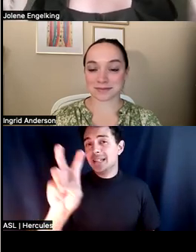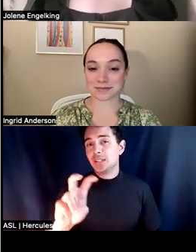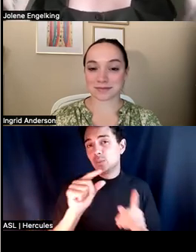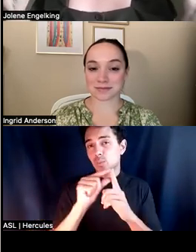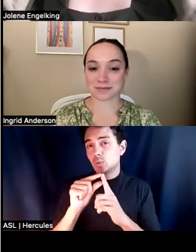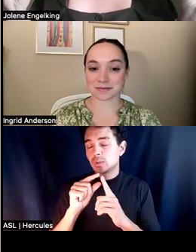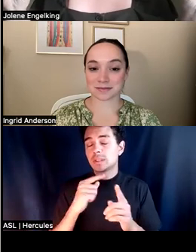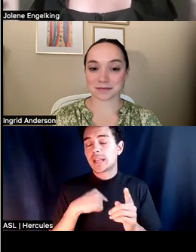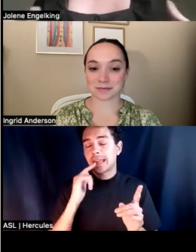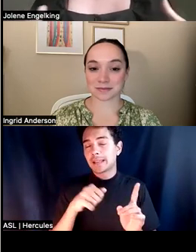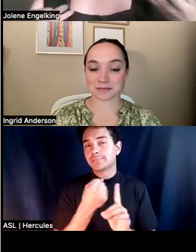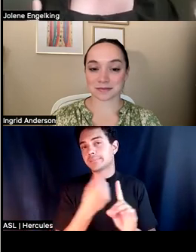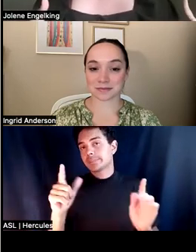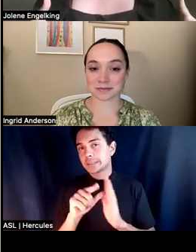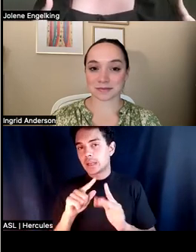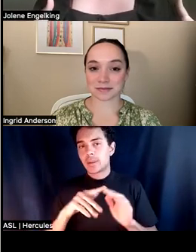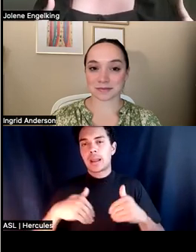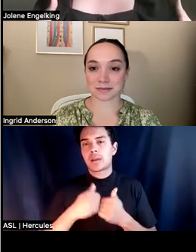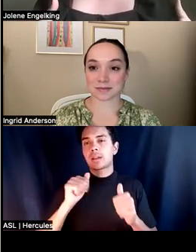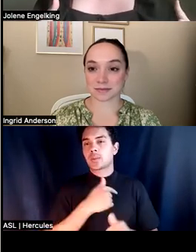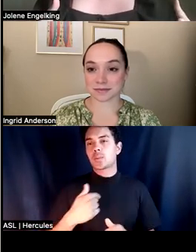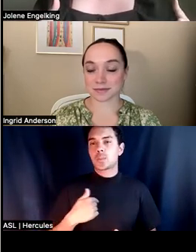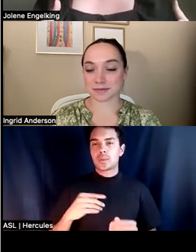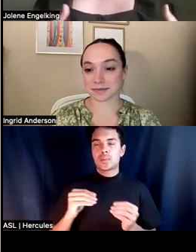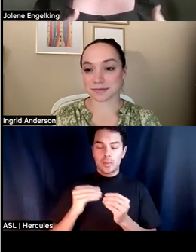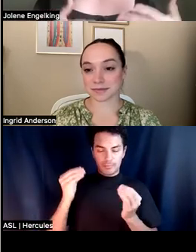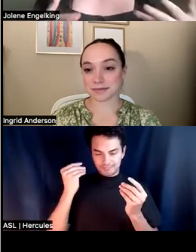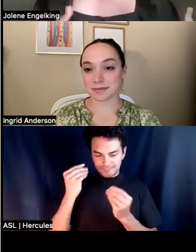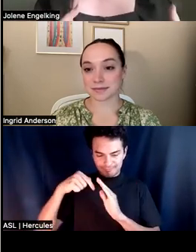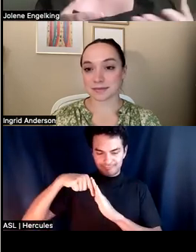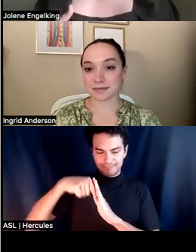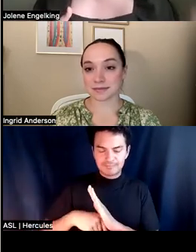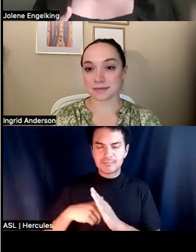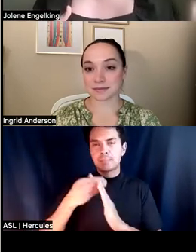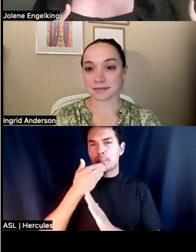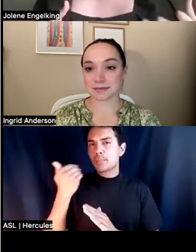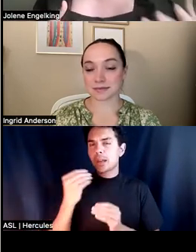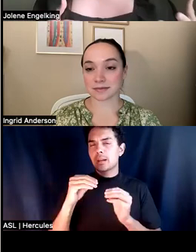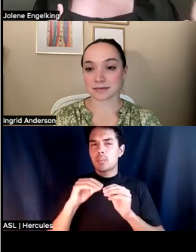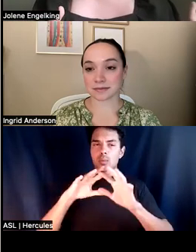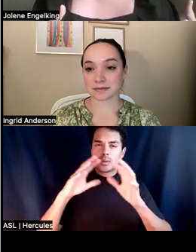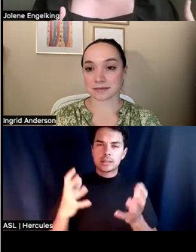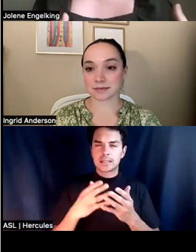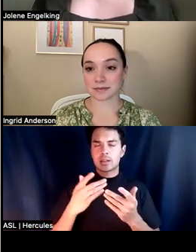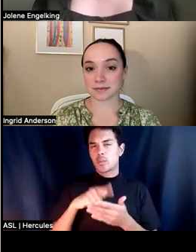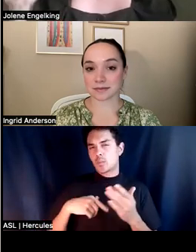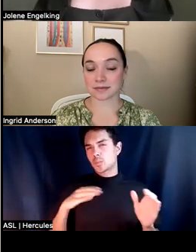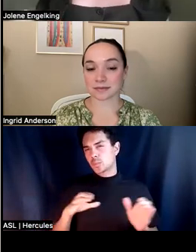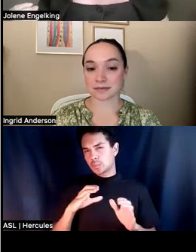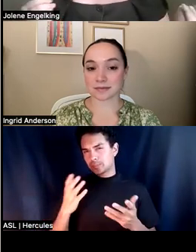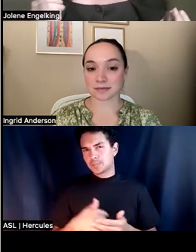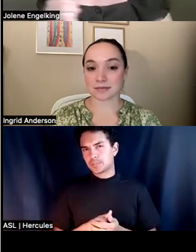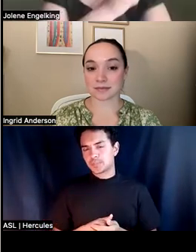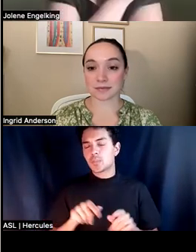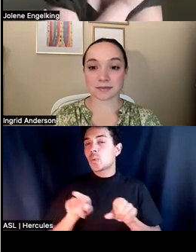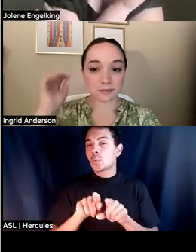mean. But how can we all be really thinking better and more holistically about what we're doing? But also we